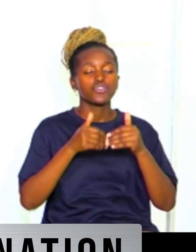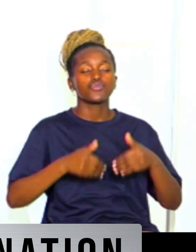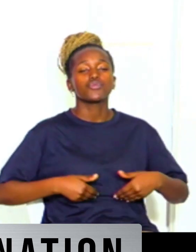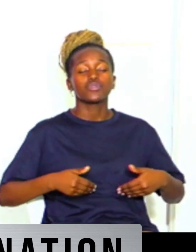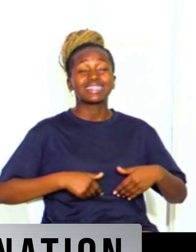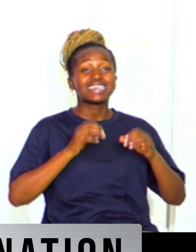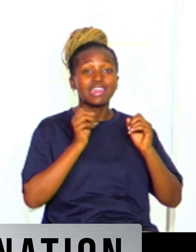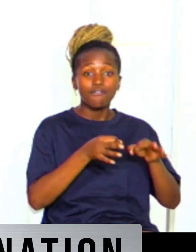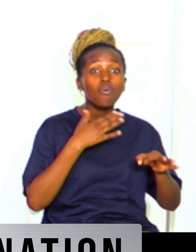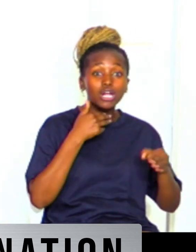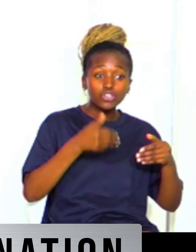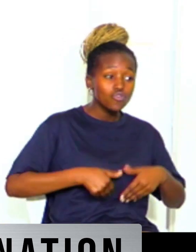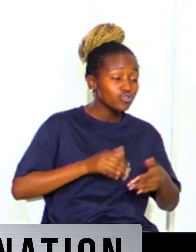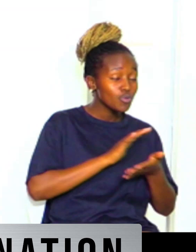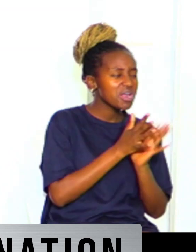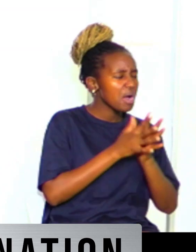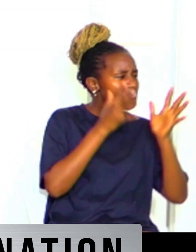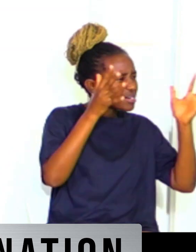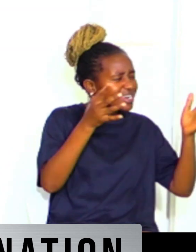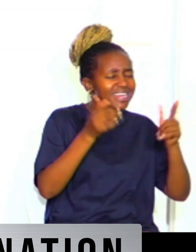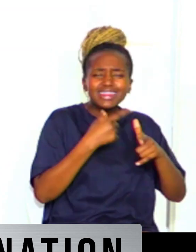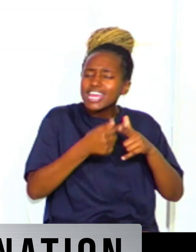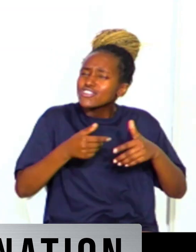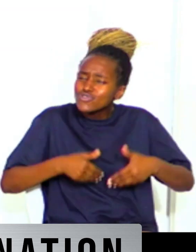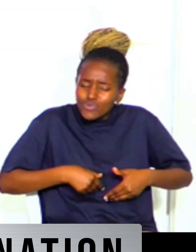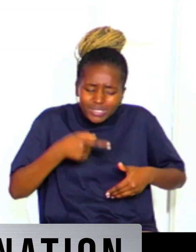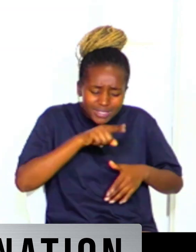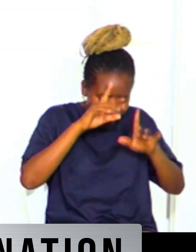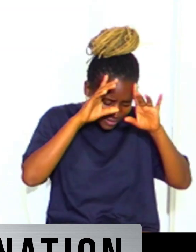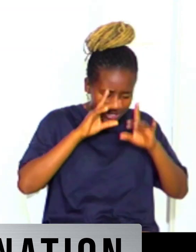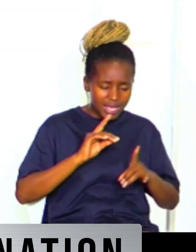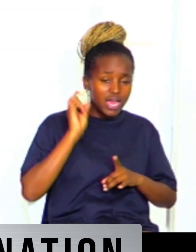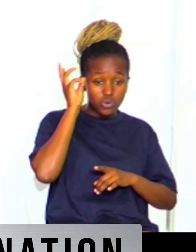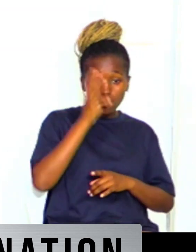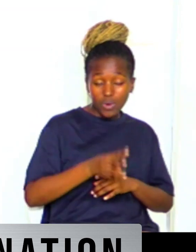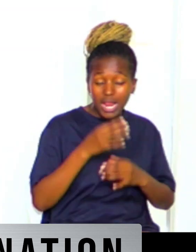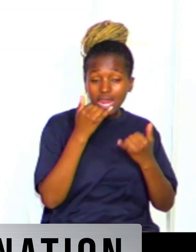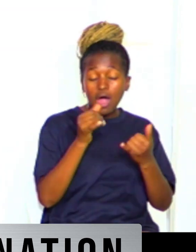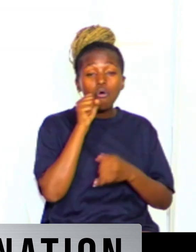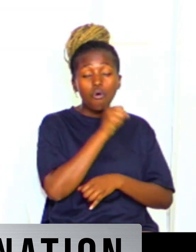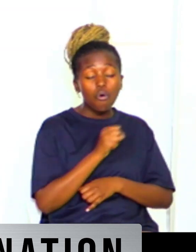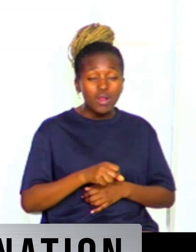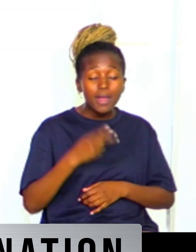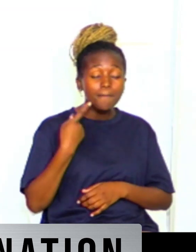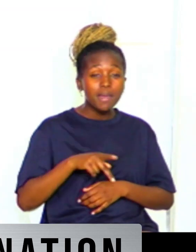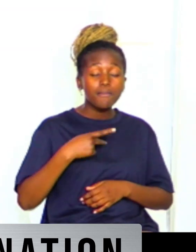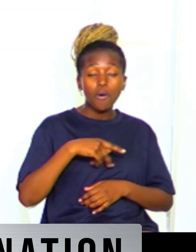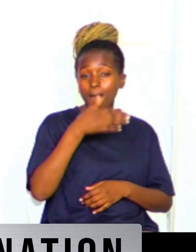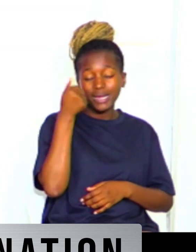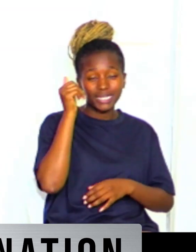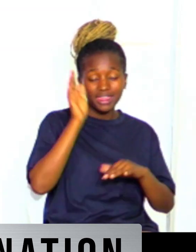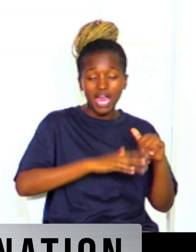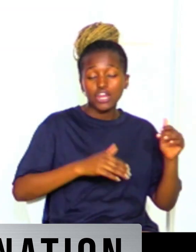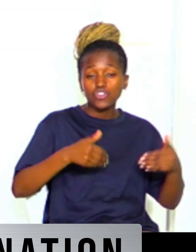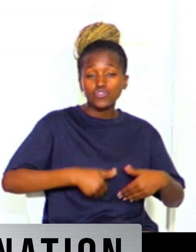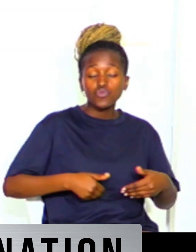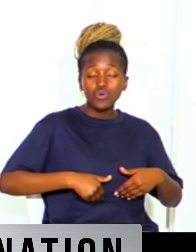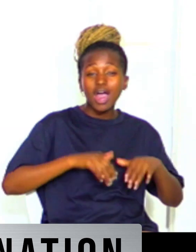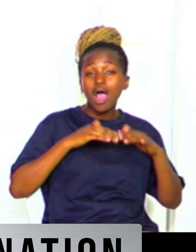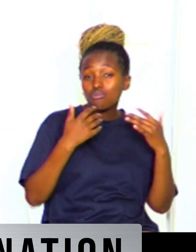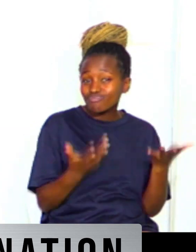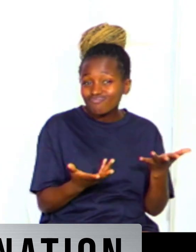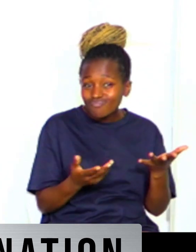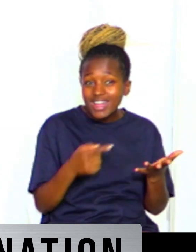youth. United. Unadhani mbona wazee wanatushinda? Why are so many old people in the government? Because of